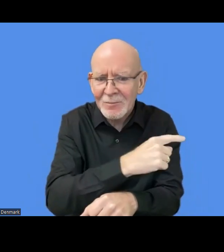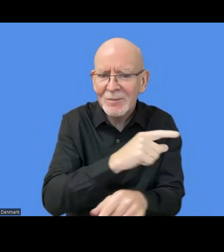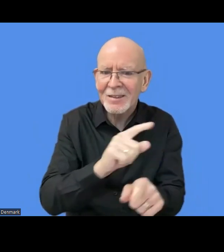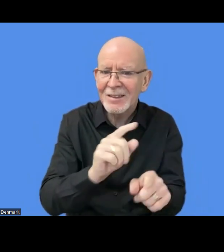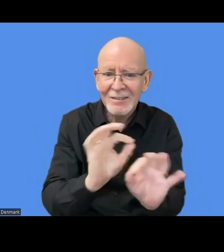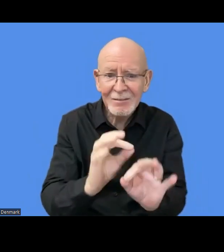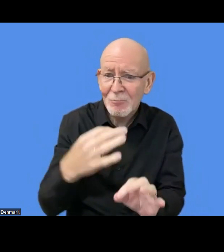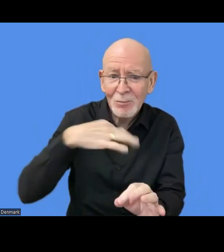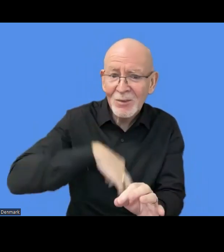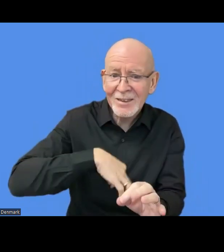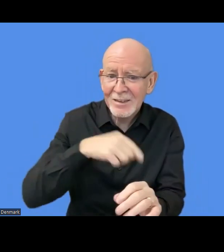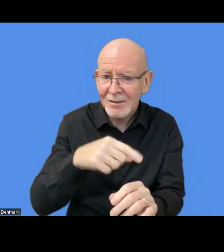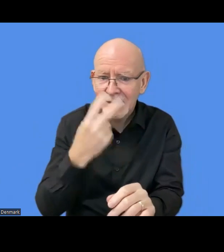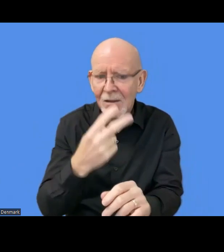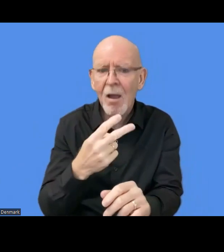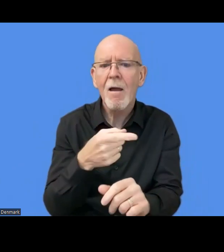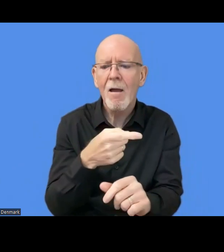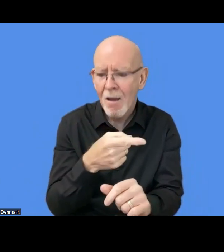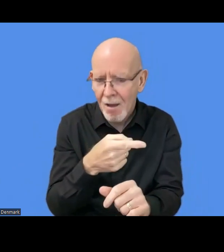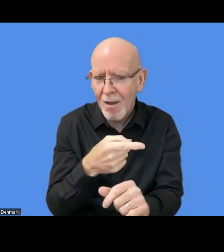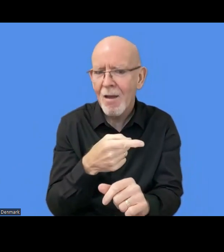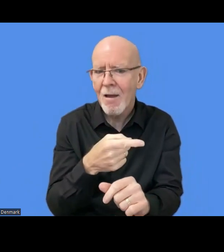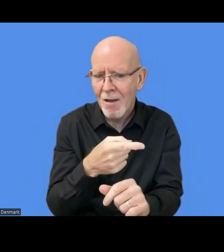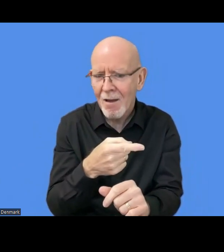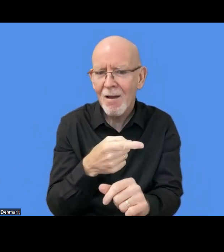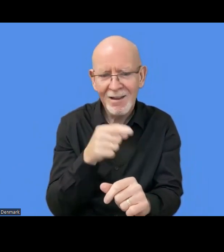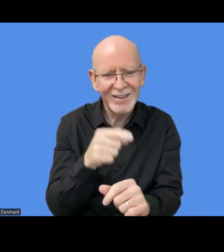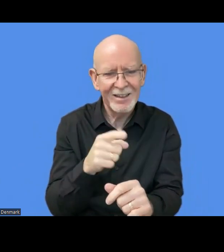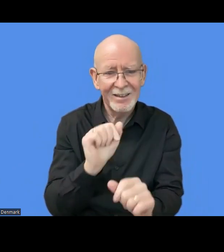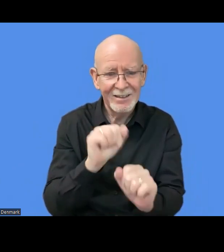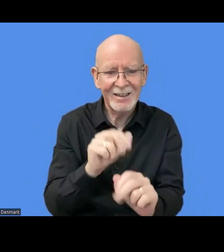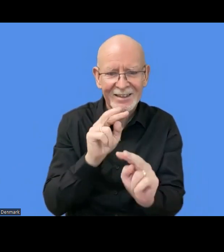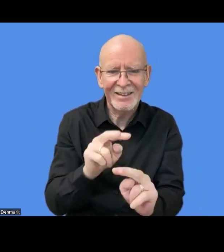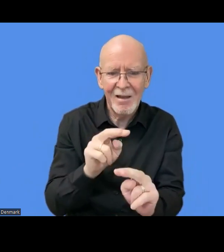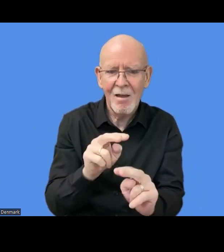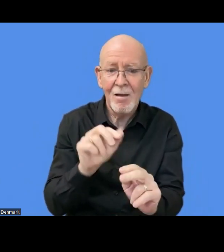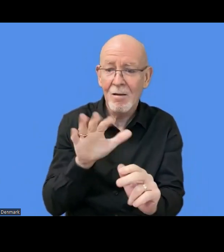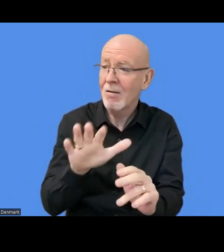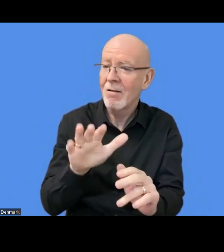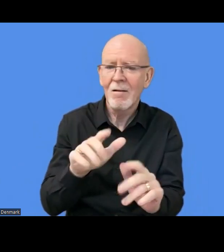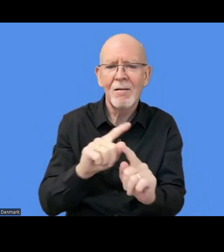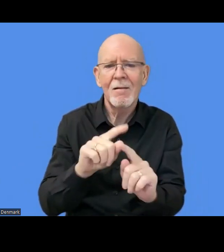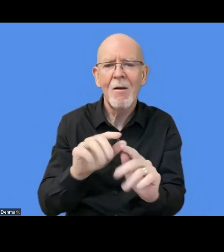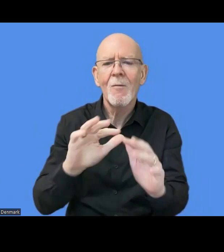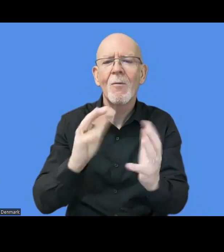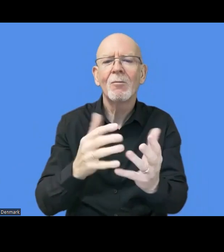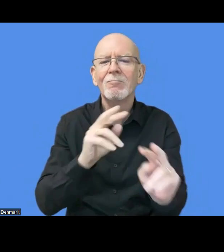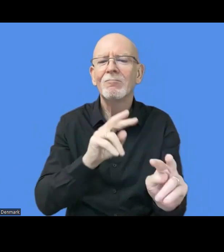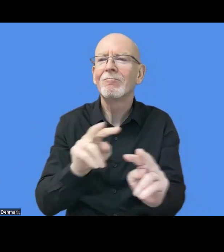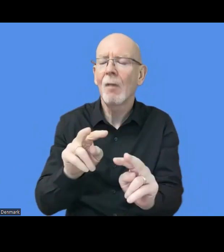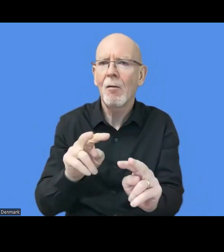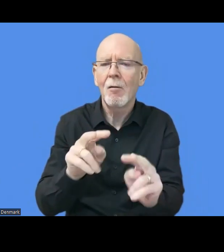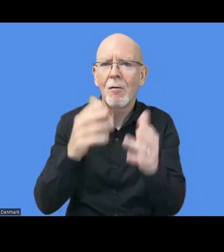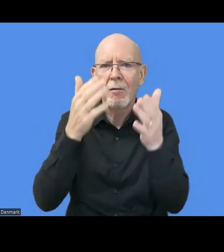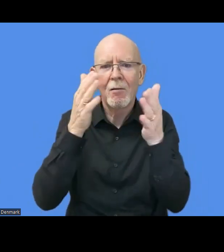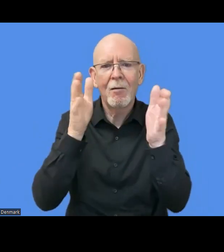some really interesting ideas. So all in all, I think you should start booking your hotels in March in Vienna right away,